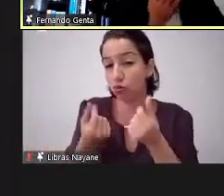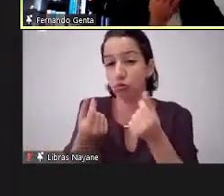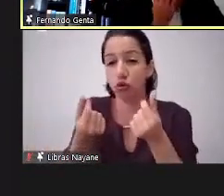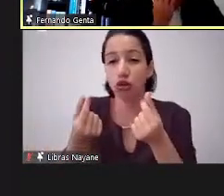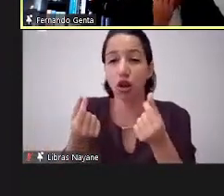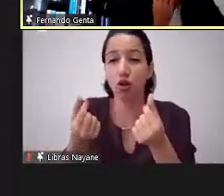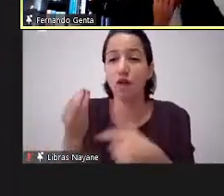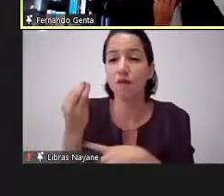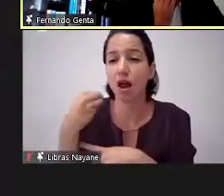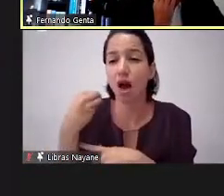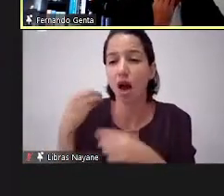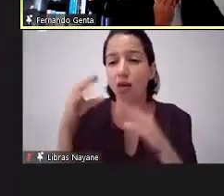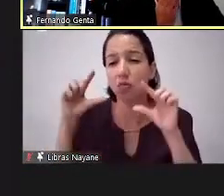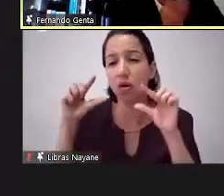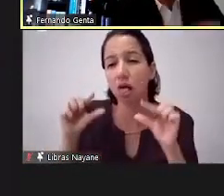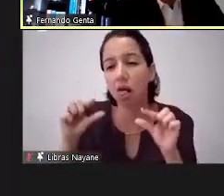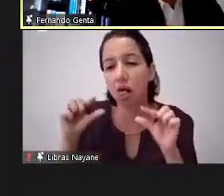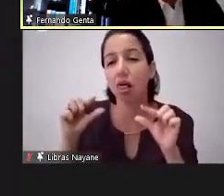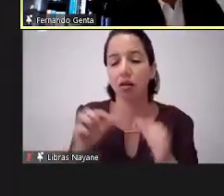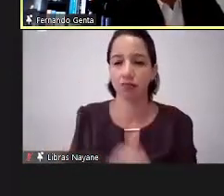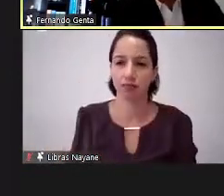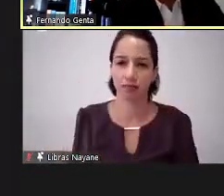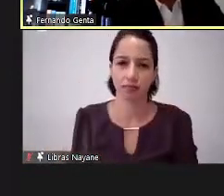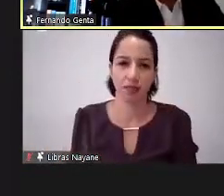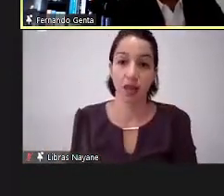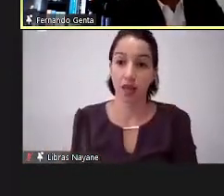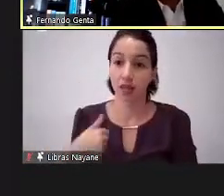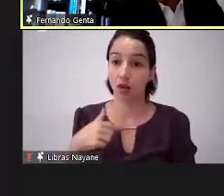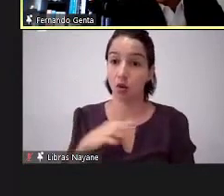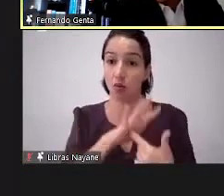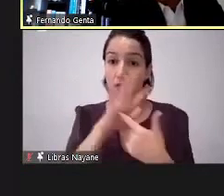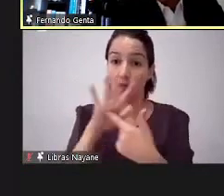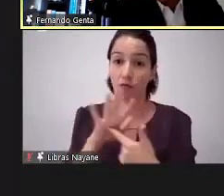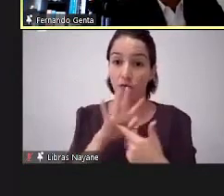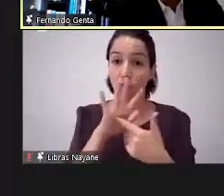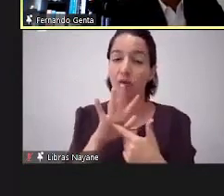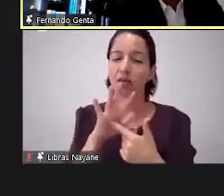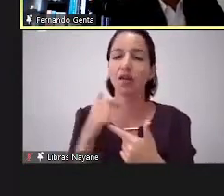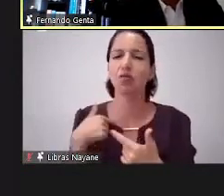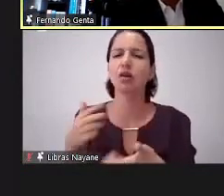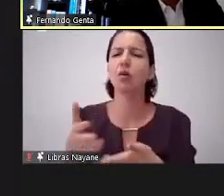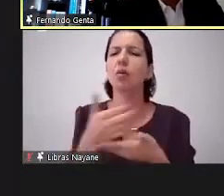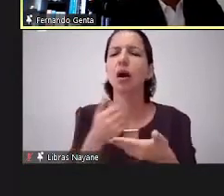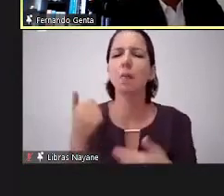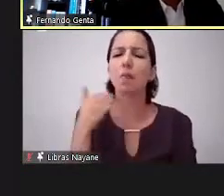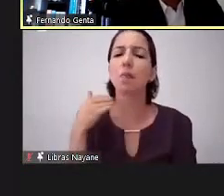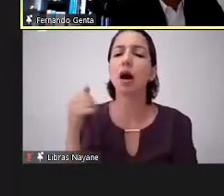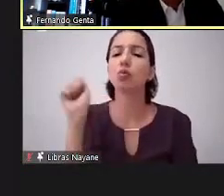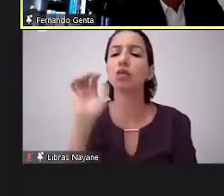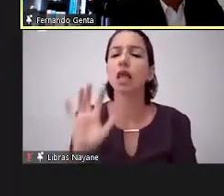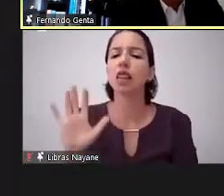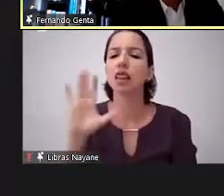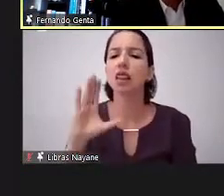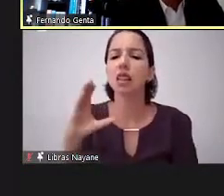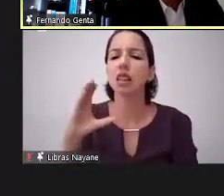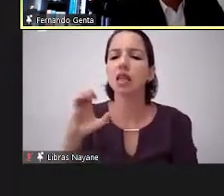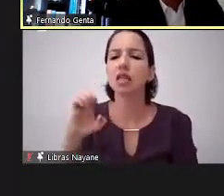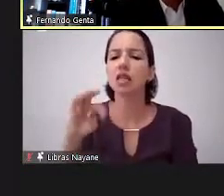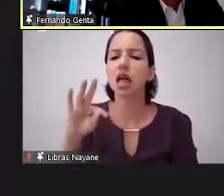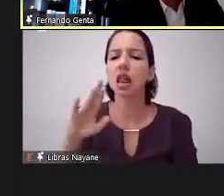and inflation harming the overall situation. This is a simulation of